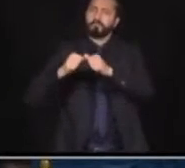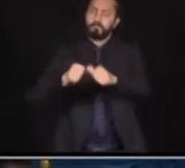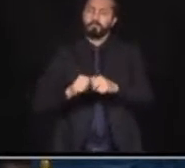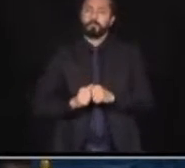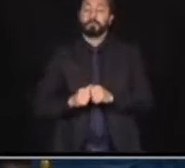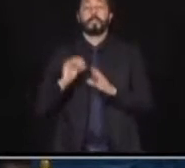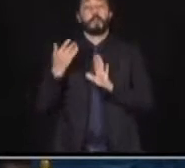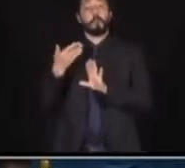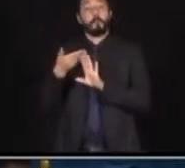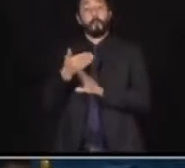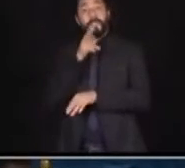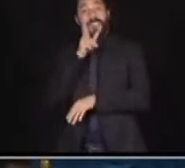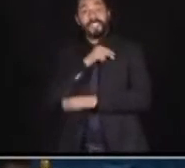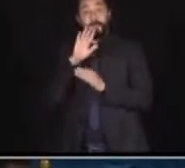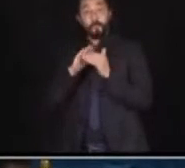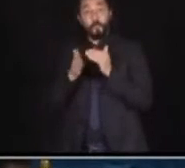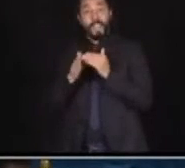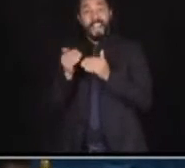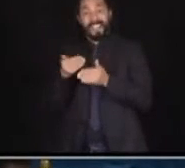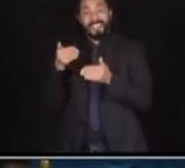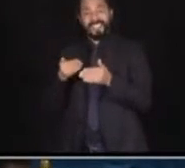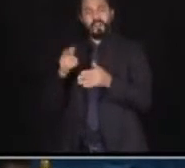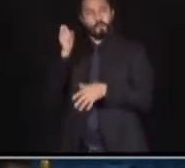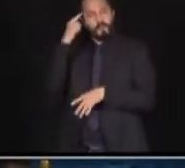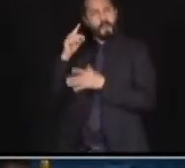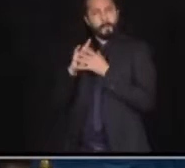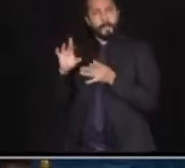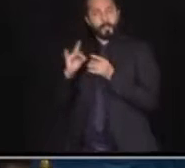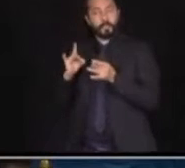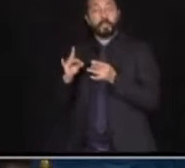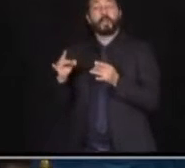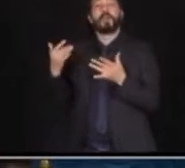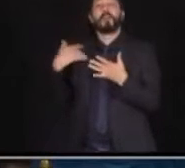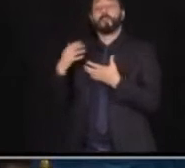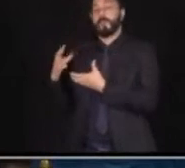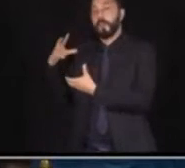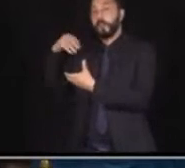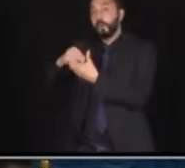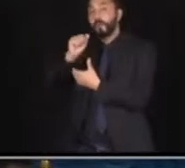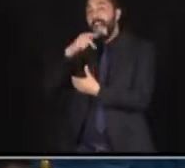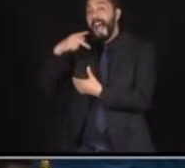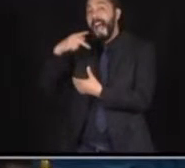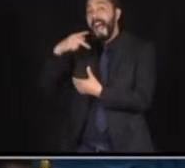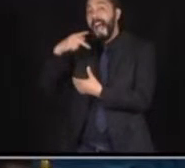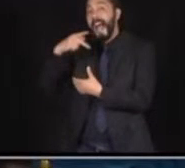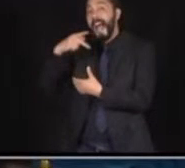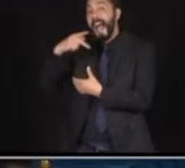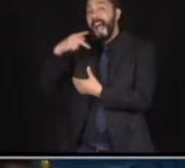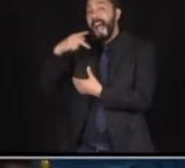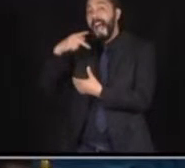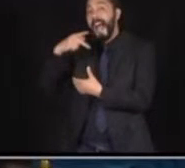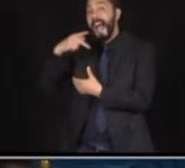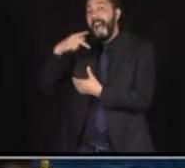Premier mentioned, deploying COVID Alert to all compatible government-issued mobile phones.